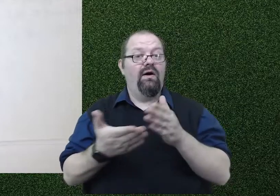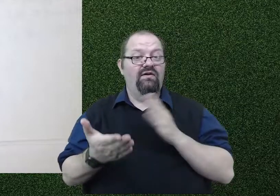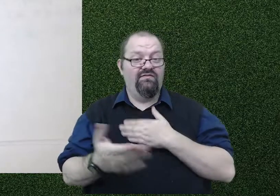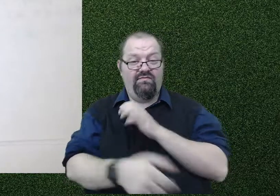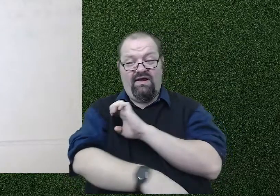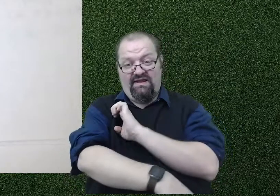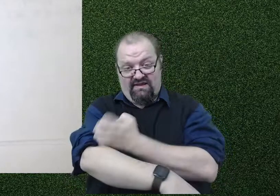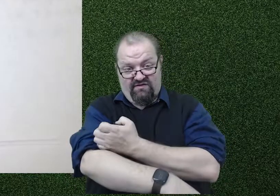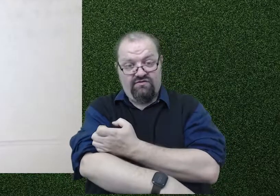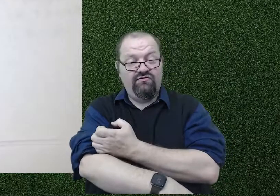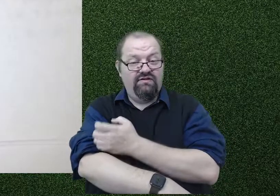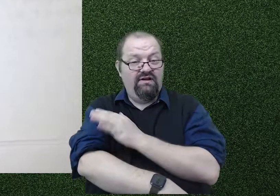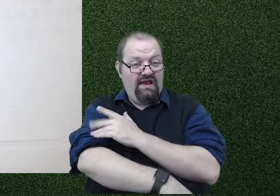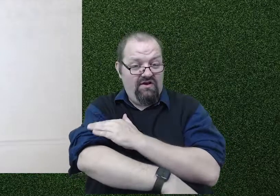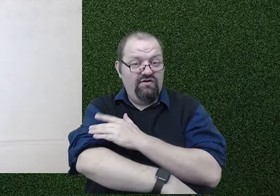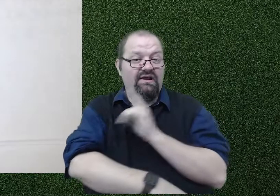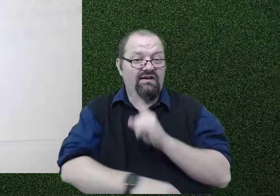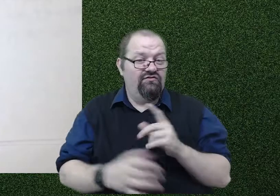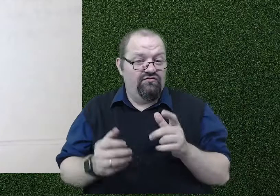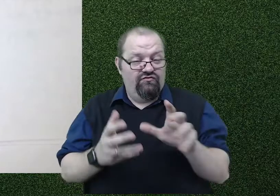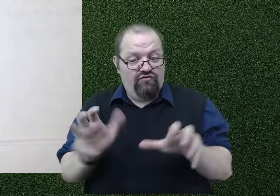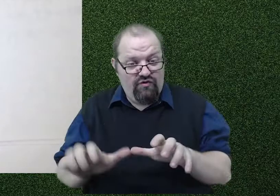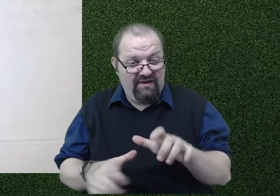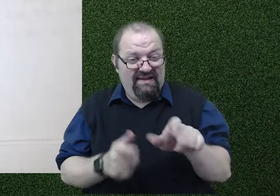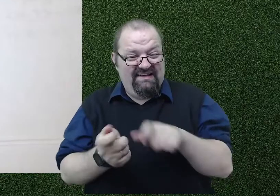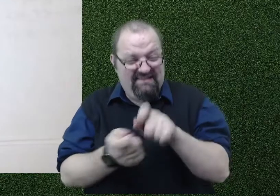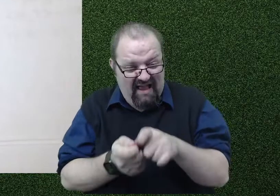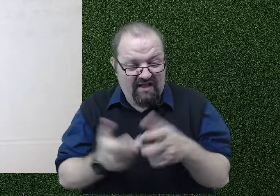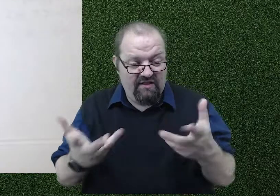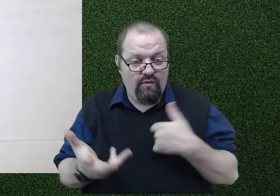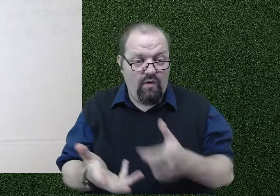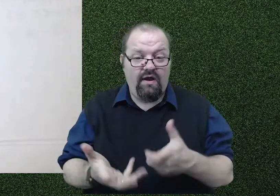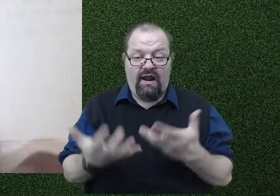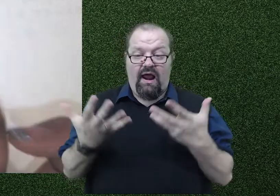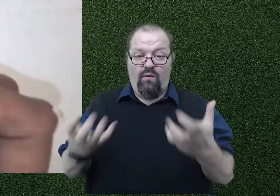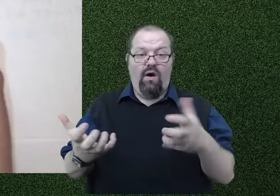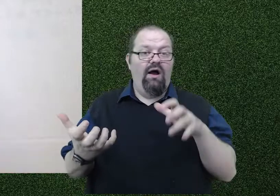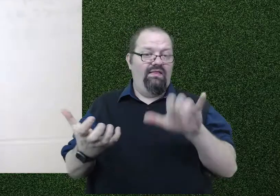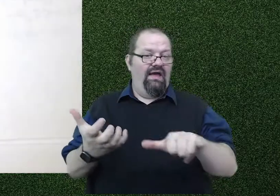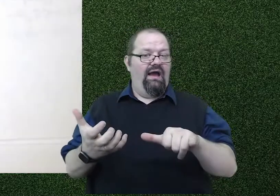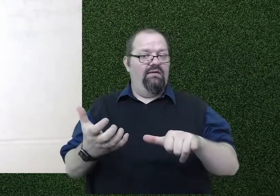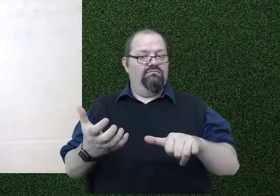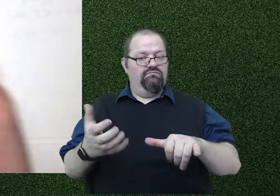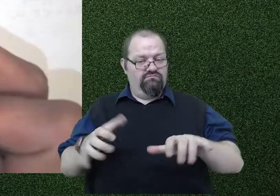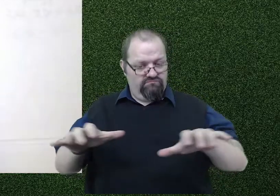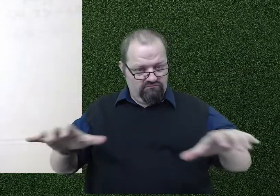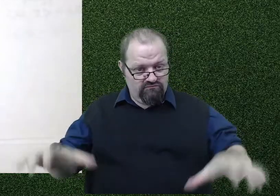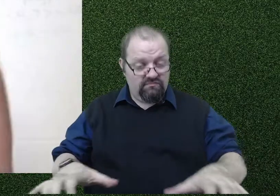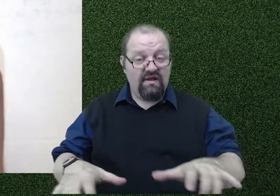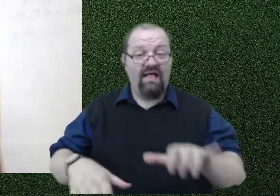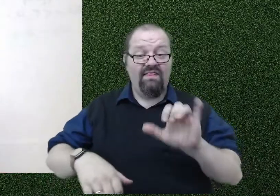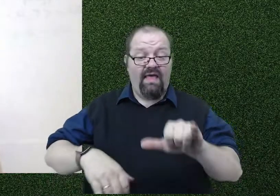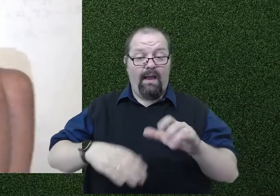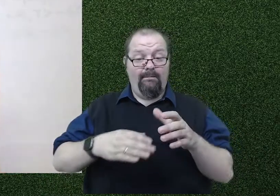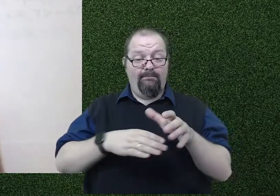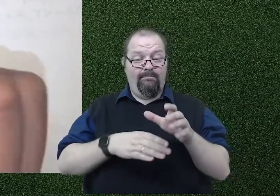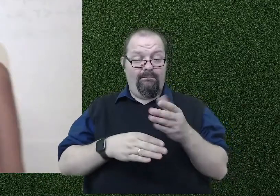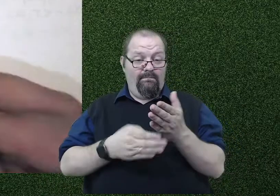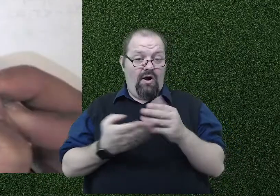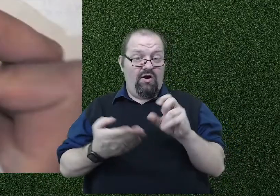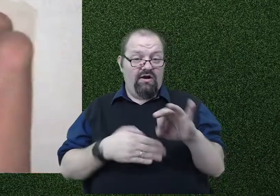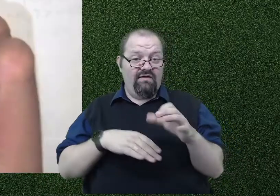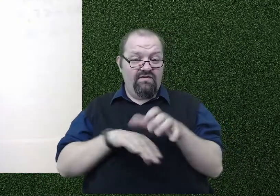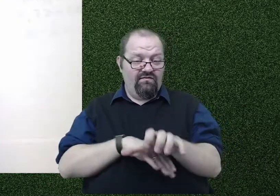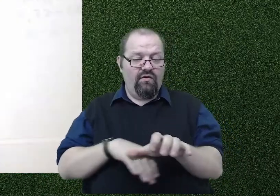what I want it to do. Part of my energy is moving the box from here to there. That's the part of the force that's acting in the